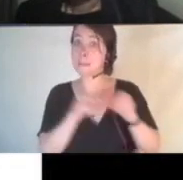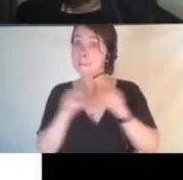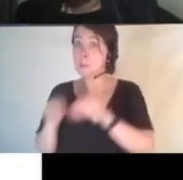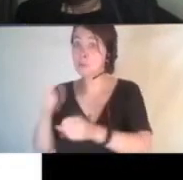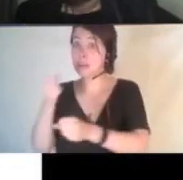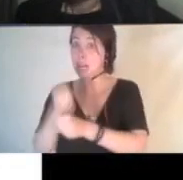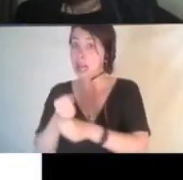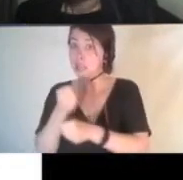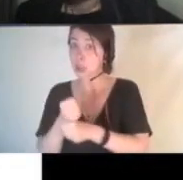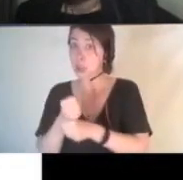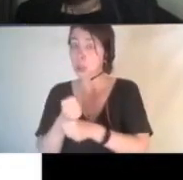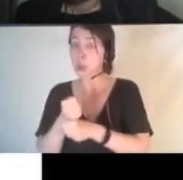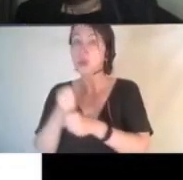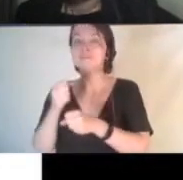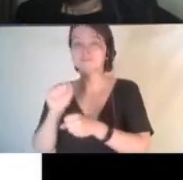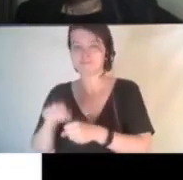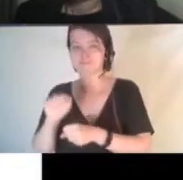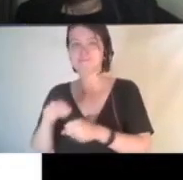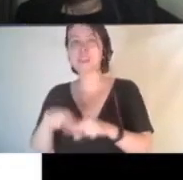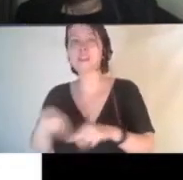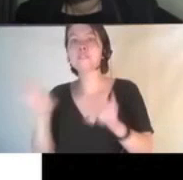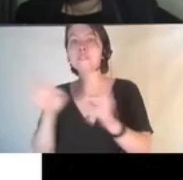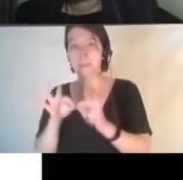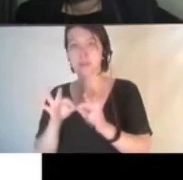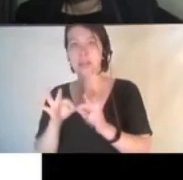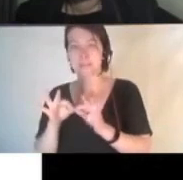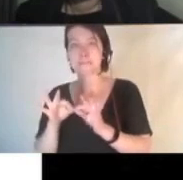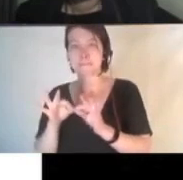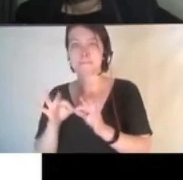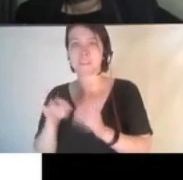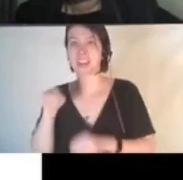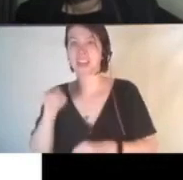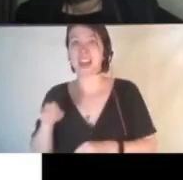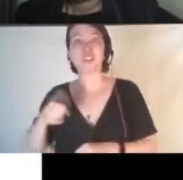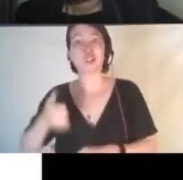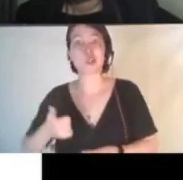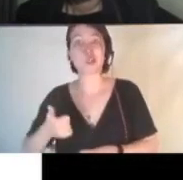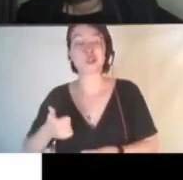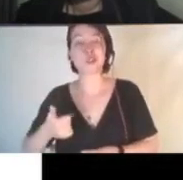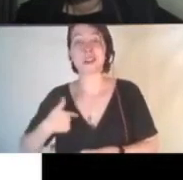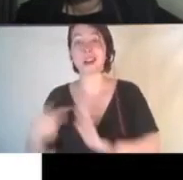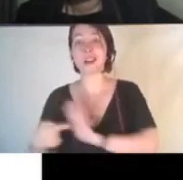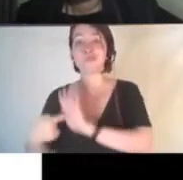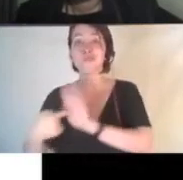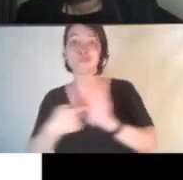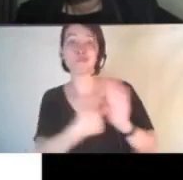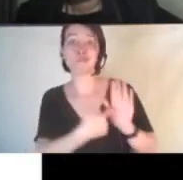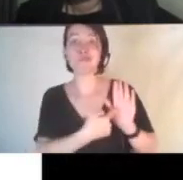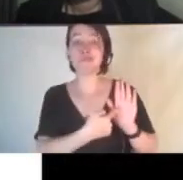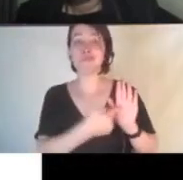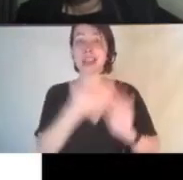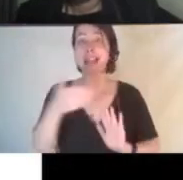Glasgow in February. And that was good to be able to exhibit work there at Project